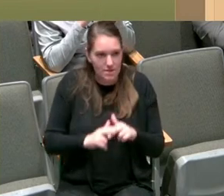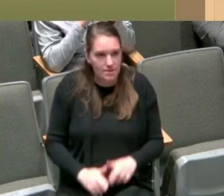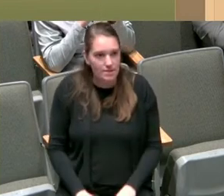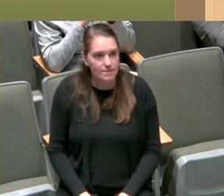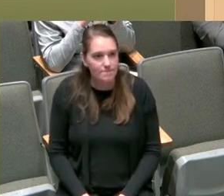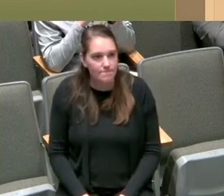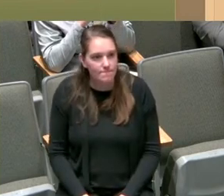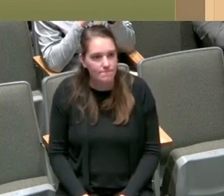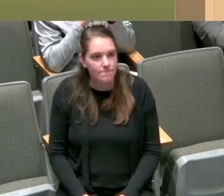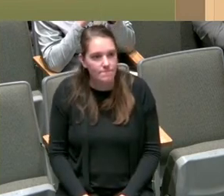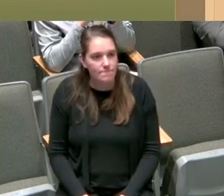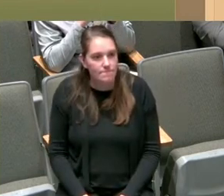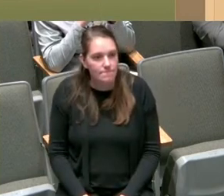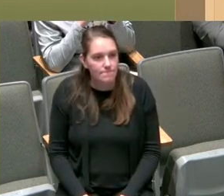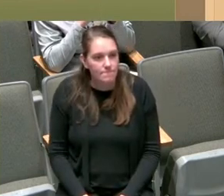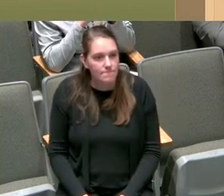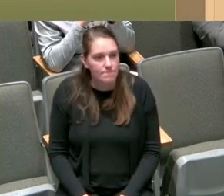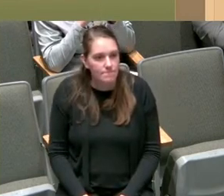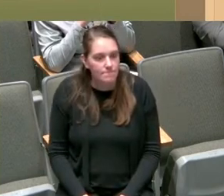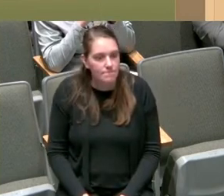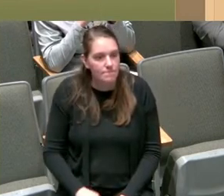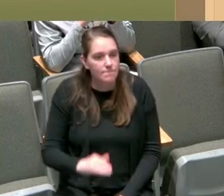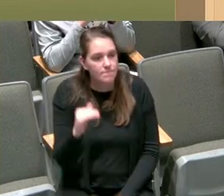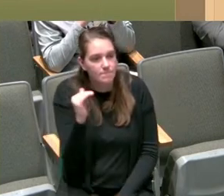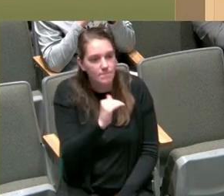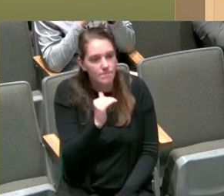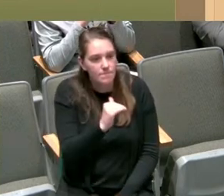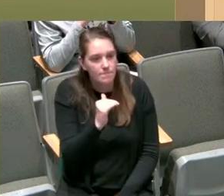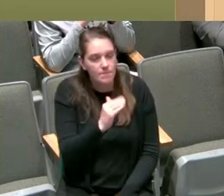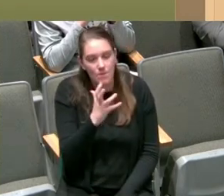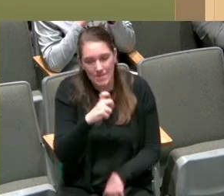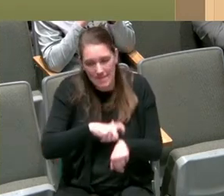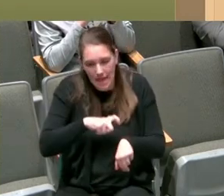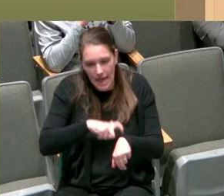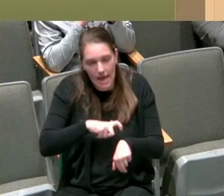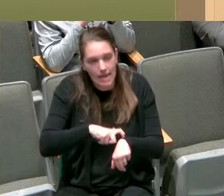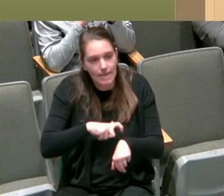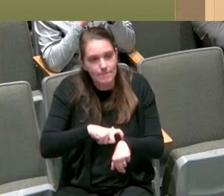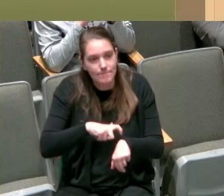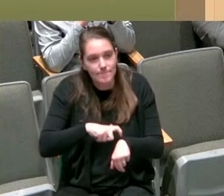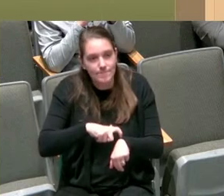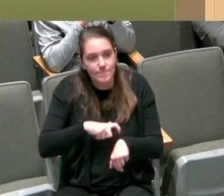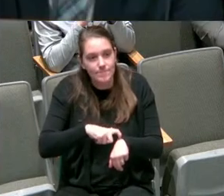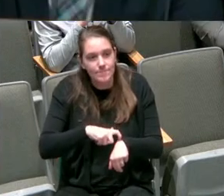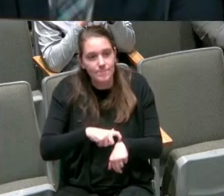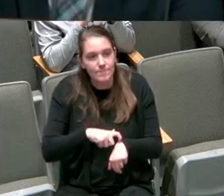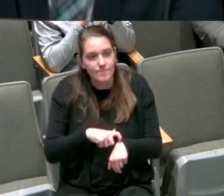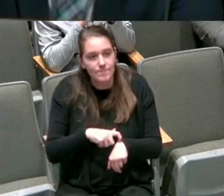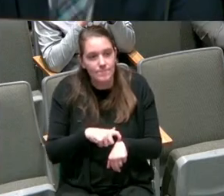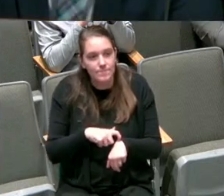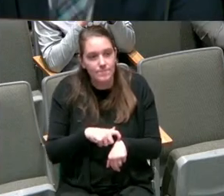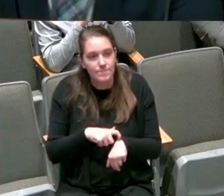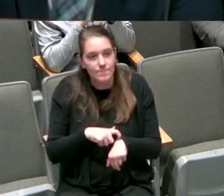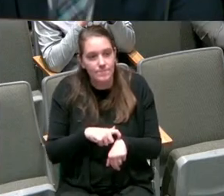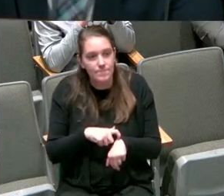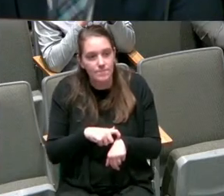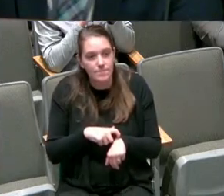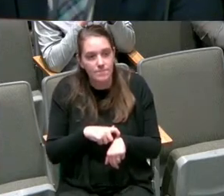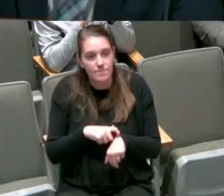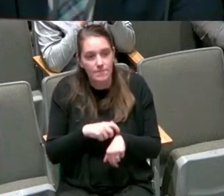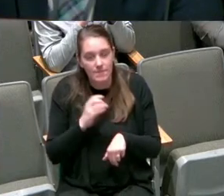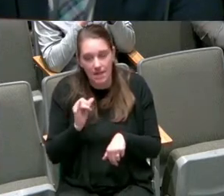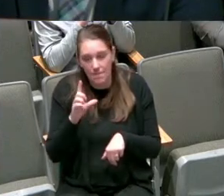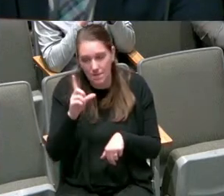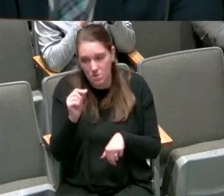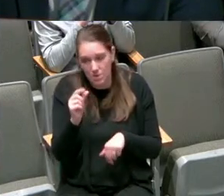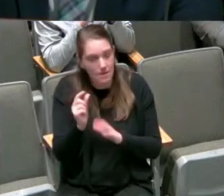contractual inflation I just I just want to do a time check um this this you you all are just about at